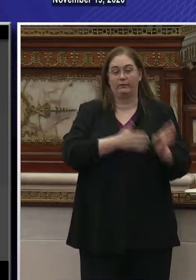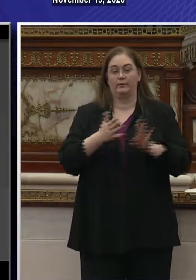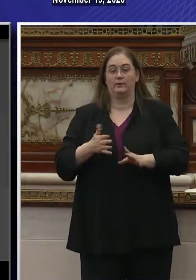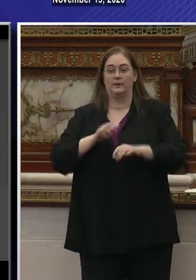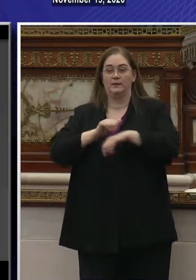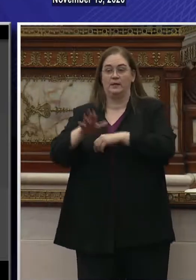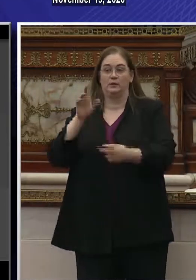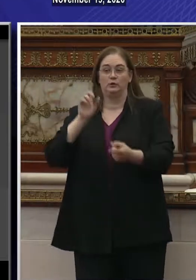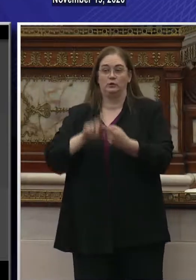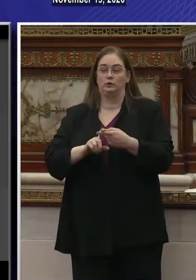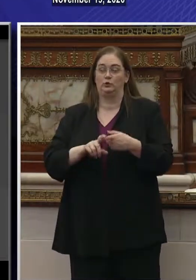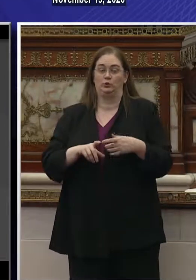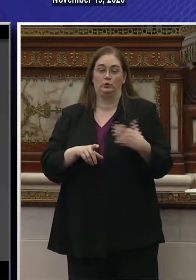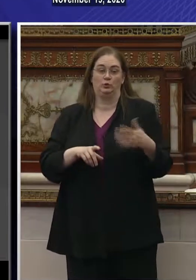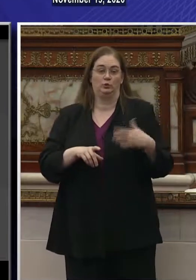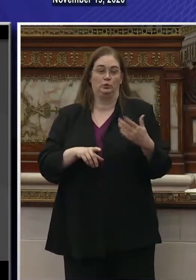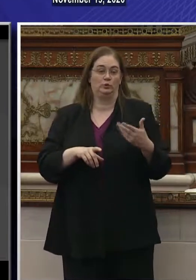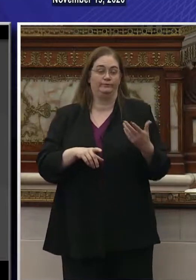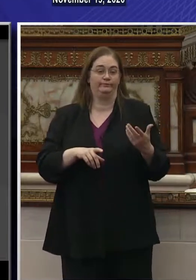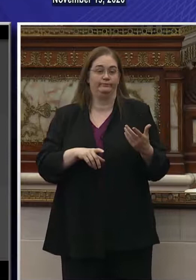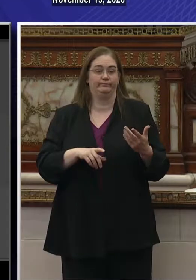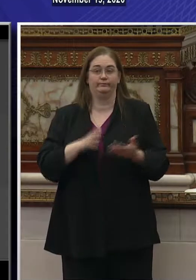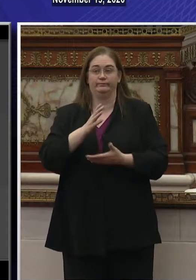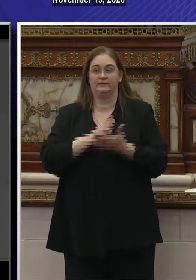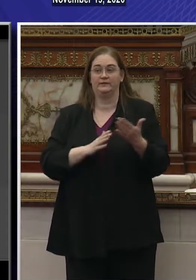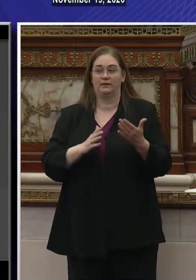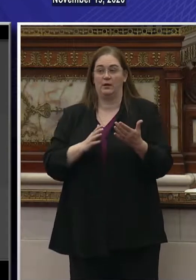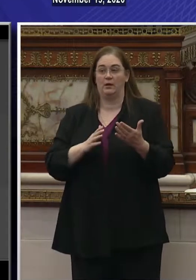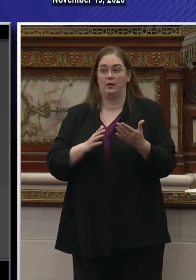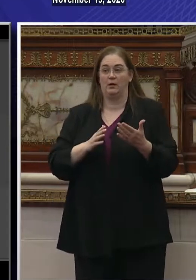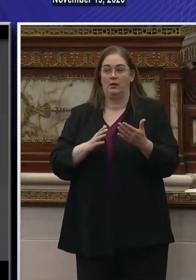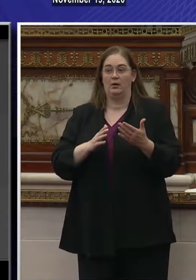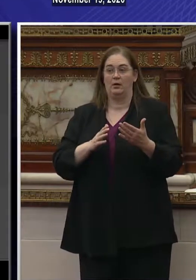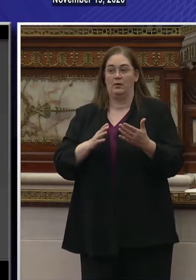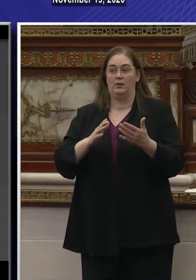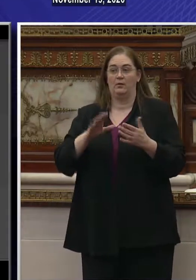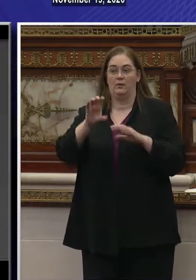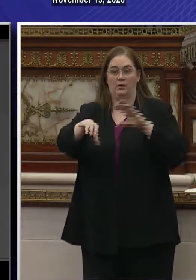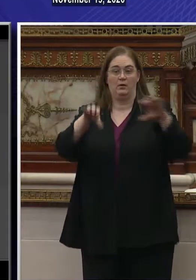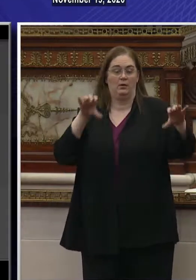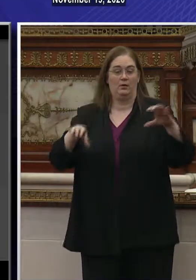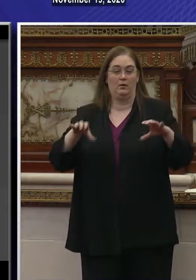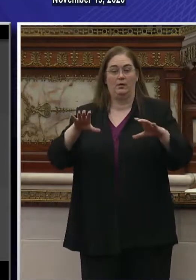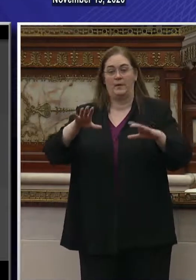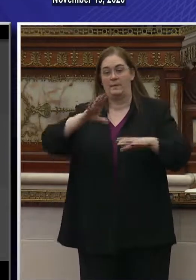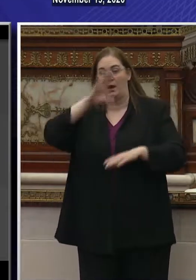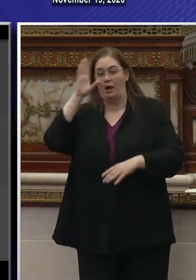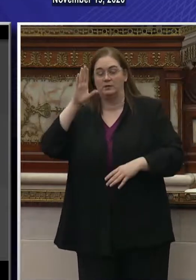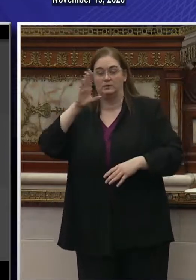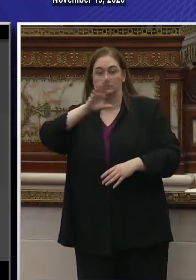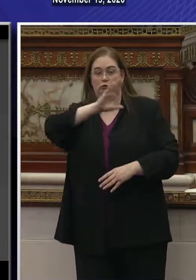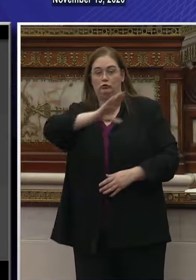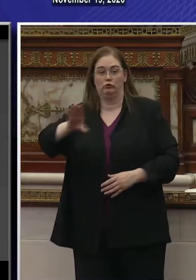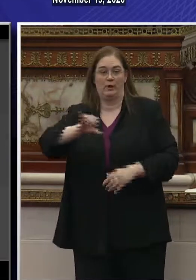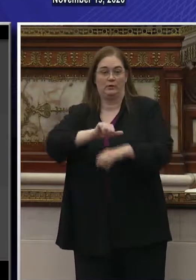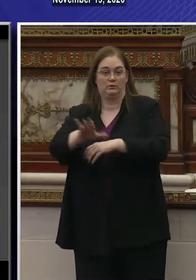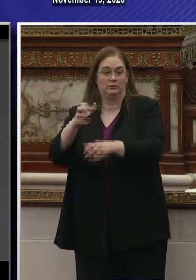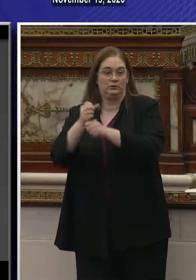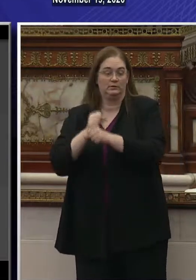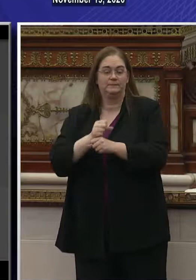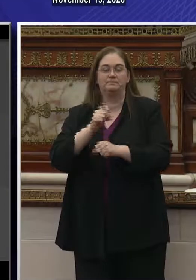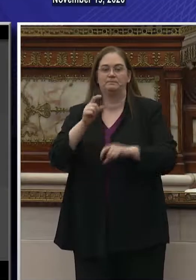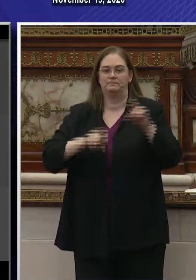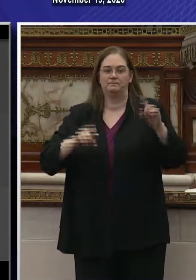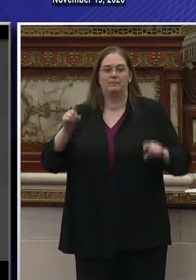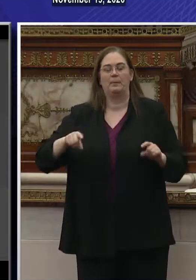be, some of the occupational health departments in hospitals may be direct recipients. So